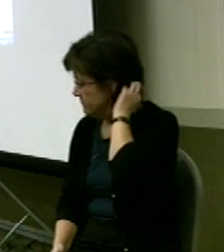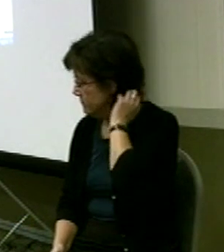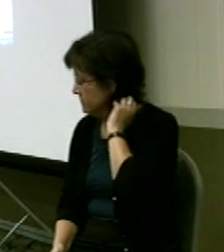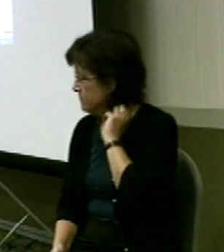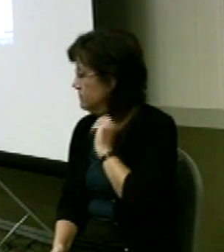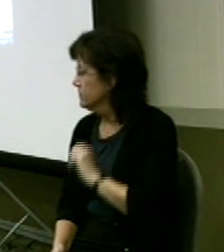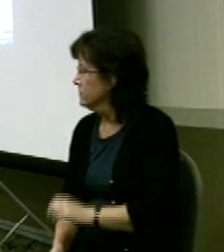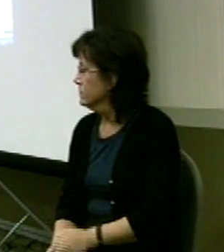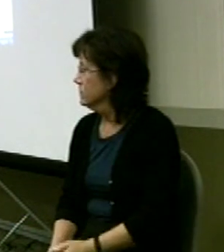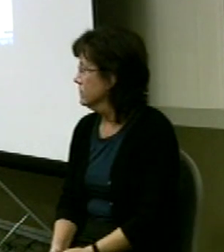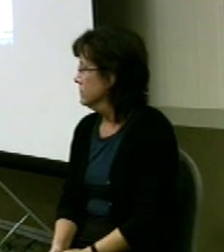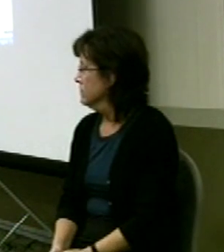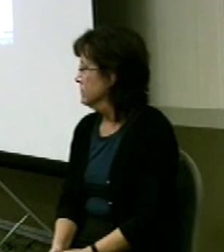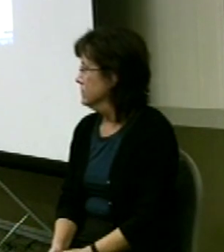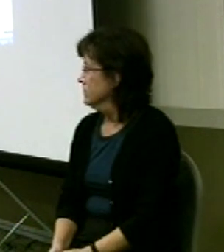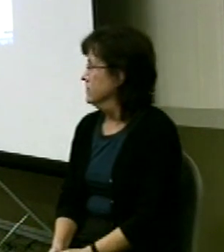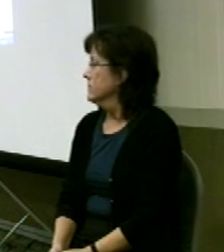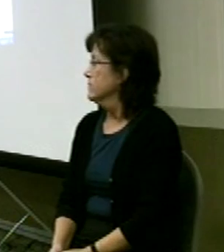4, 5, 6, 7.